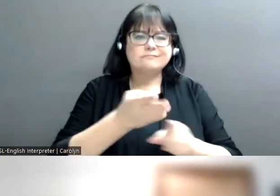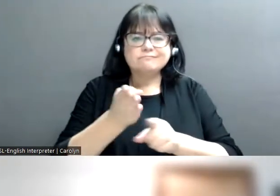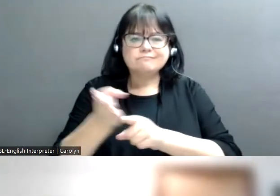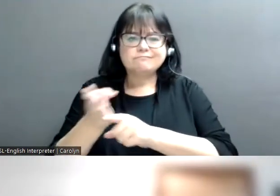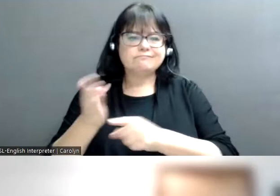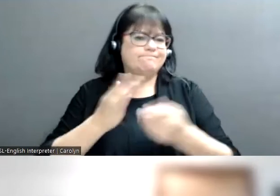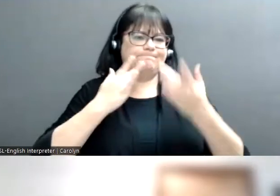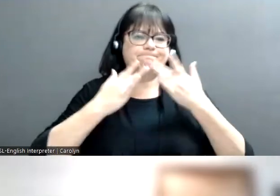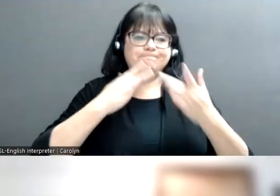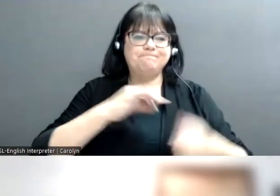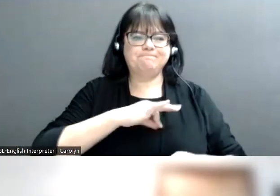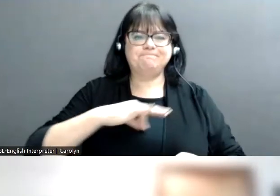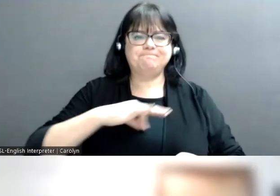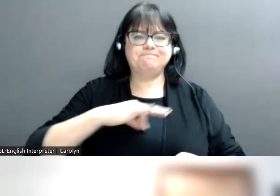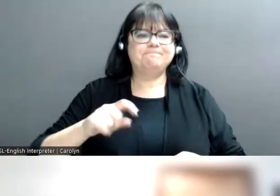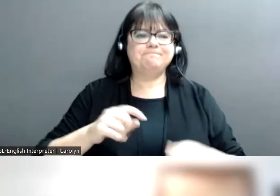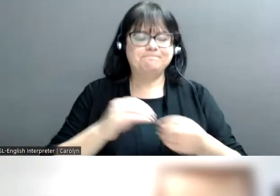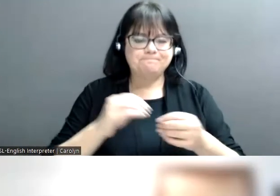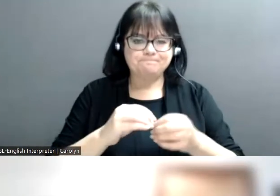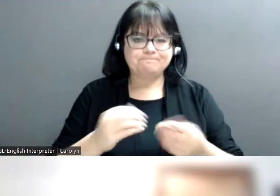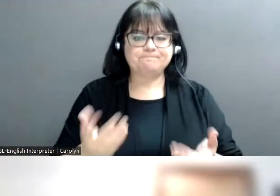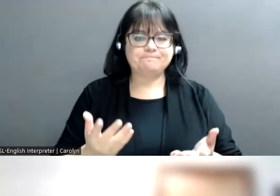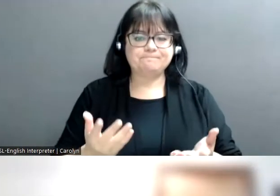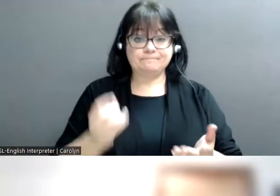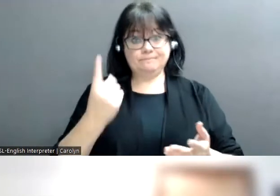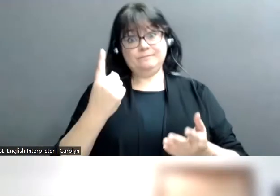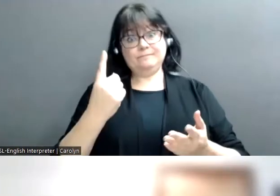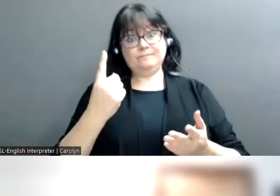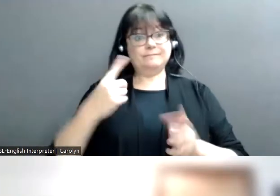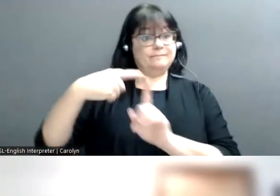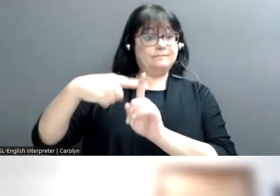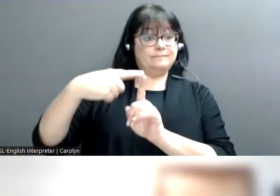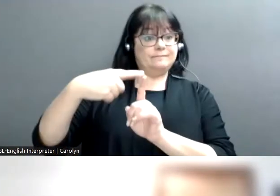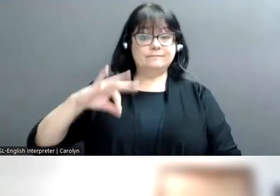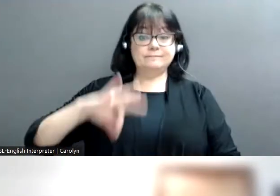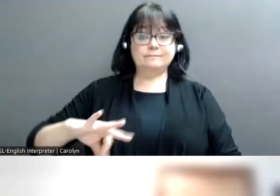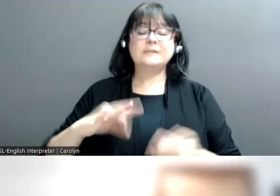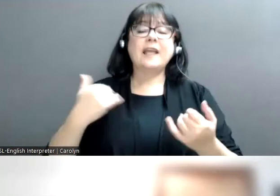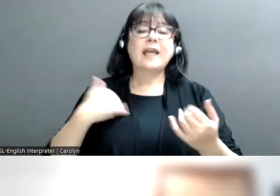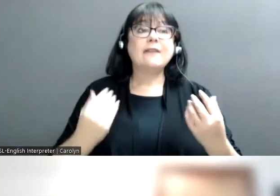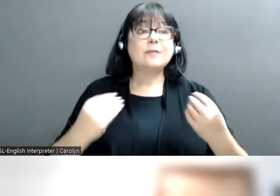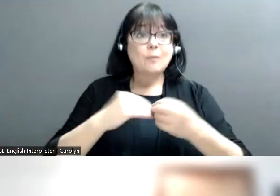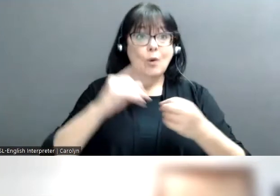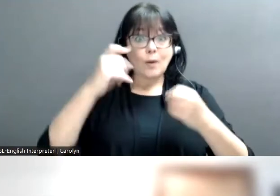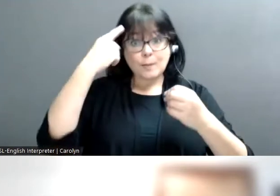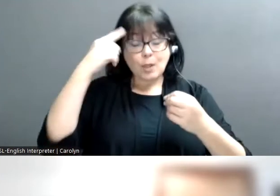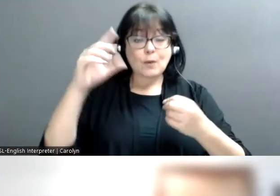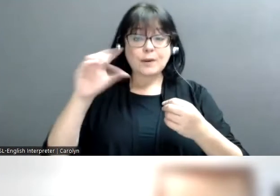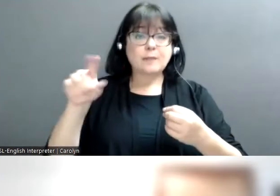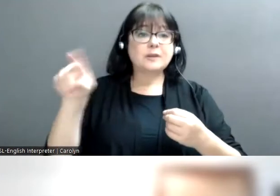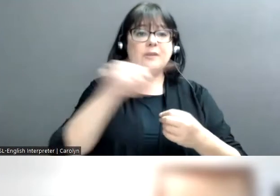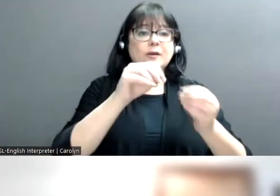an advantage of that. A happy benefit is that you've got more employers now who are thinking more openly about things like